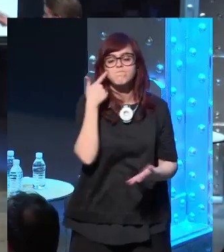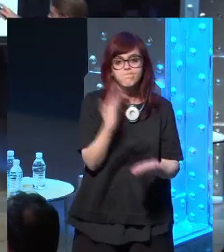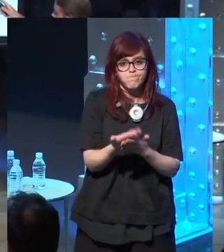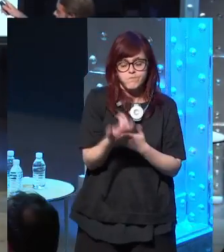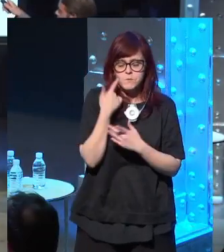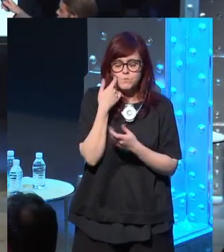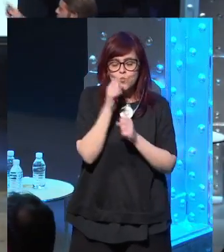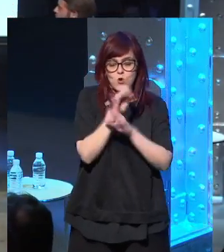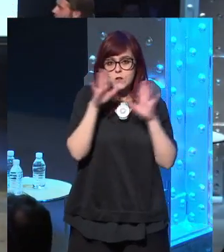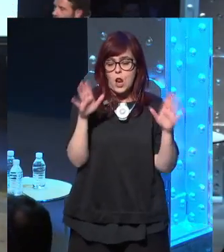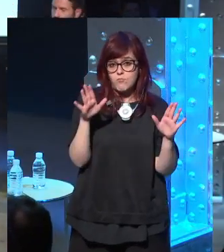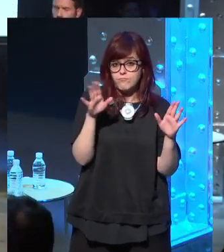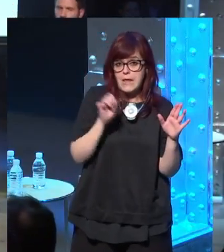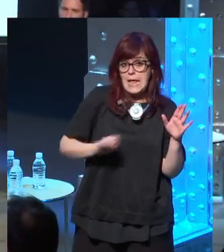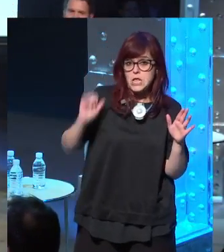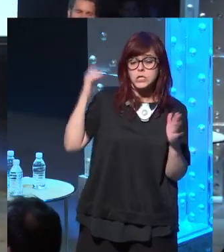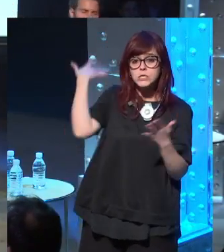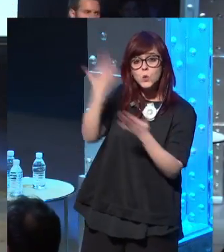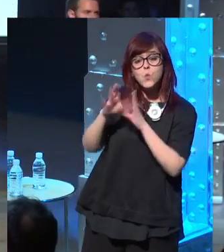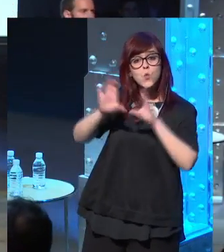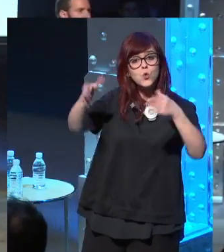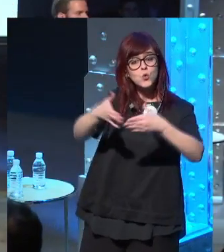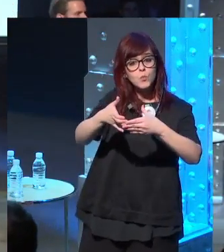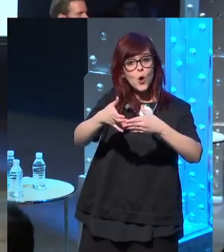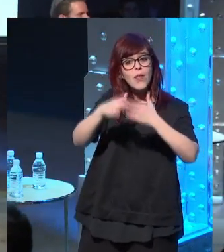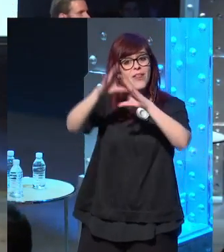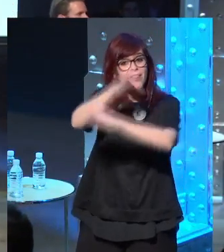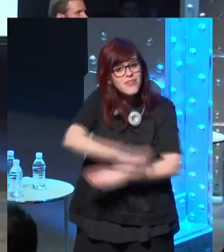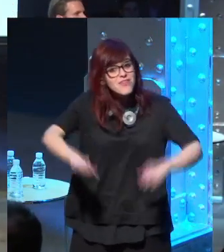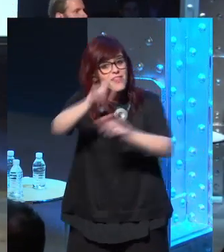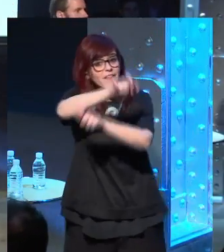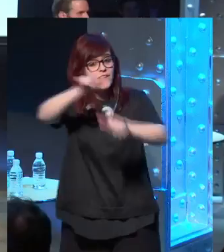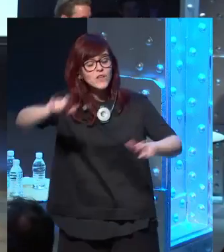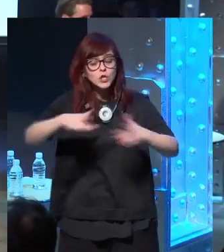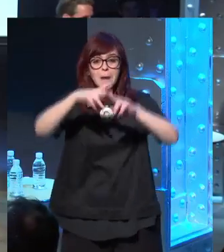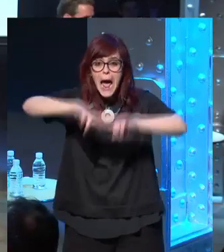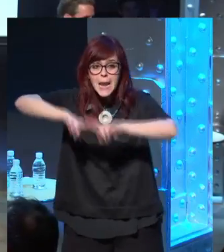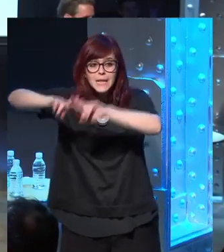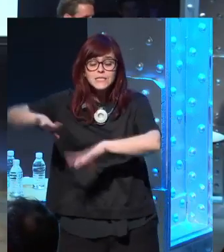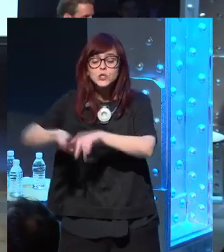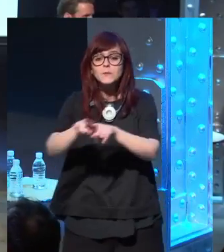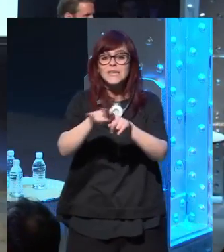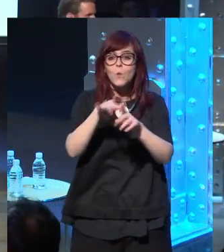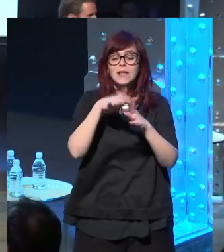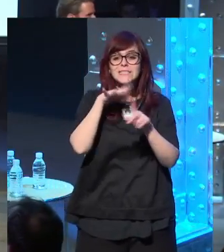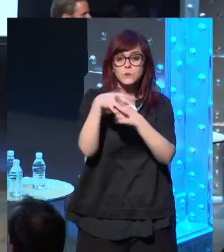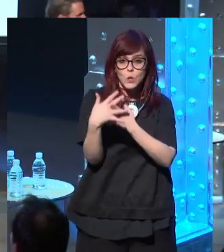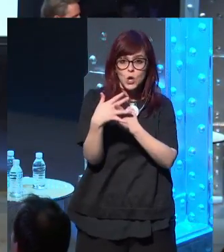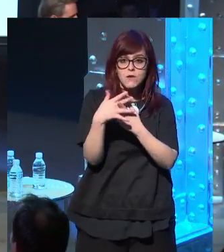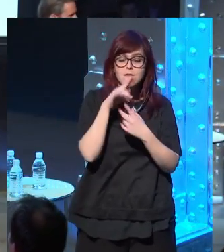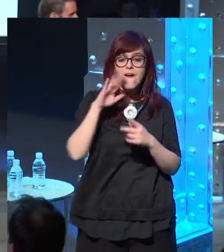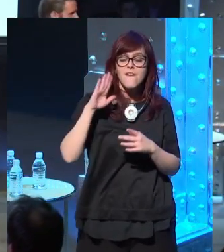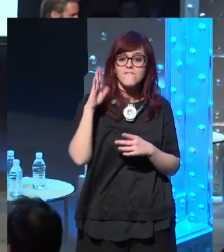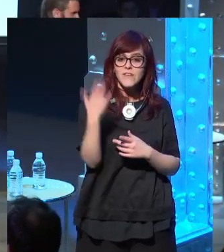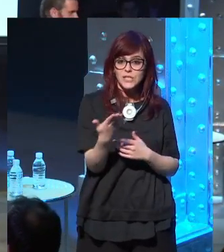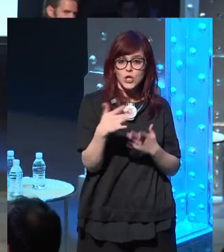years. So a group of scientists have looked at this phenomenon called air rage. I'm sure you're familiar